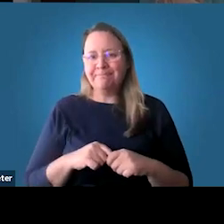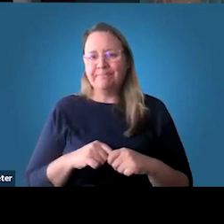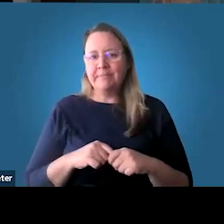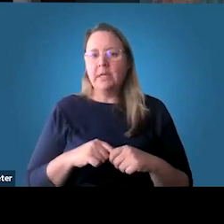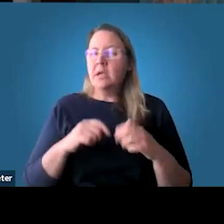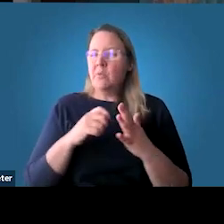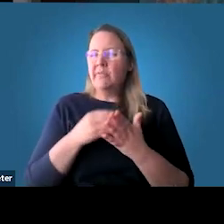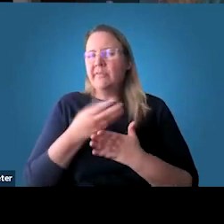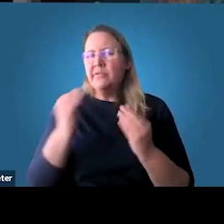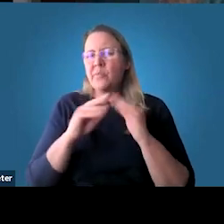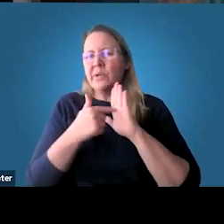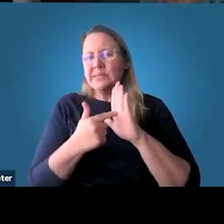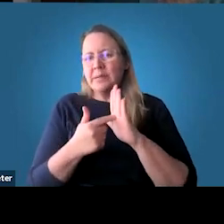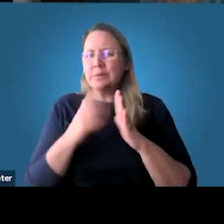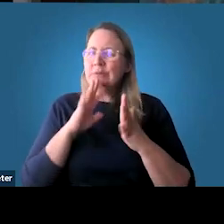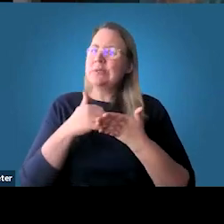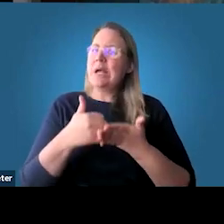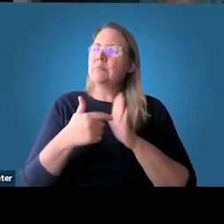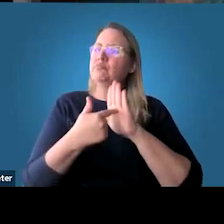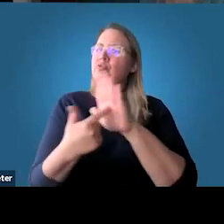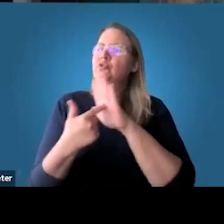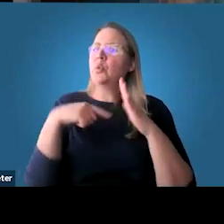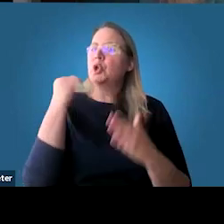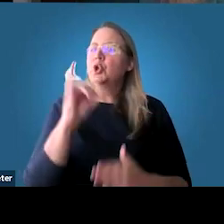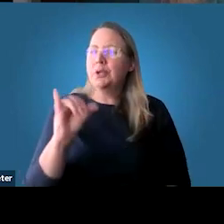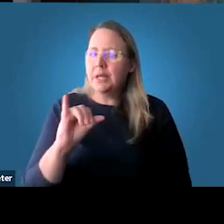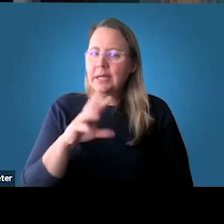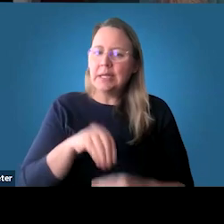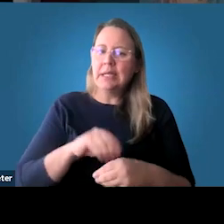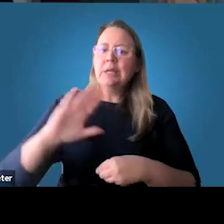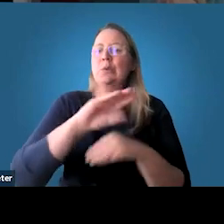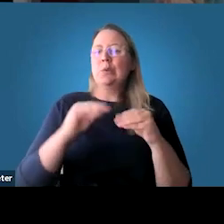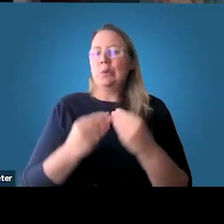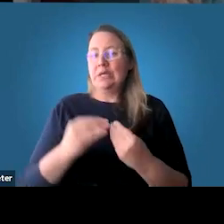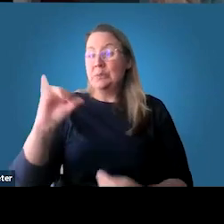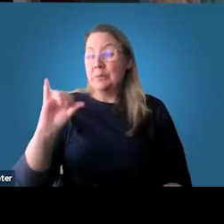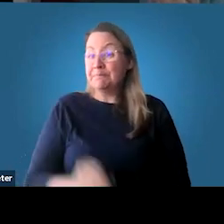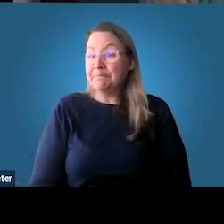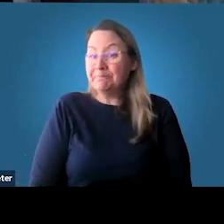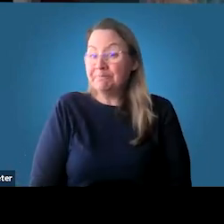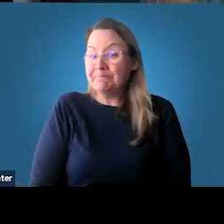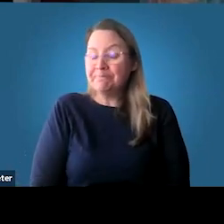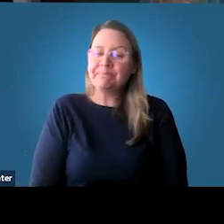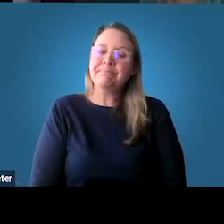with a couple more examples that help show what this could look like in your organization.